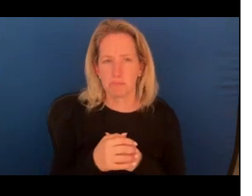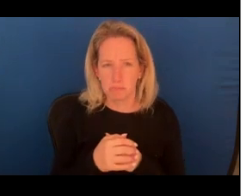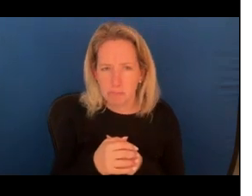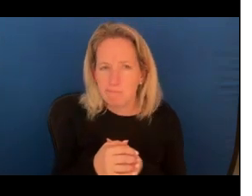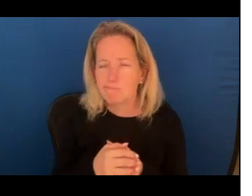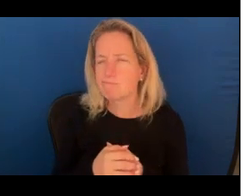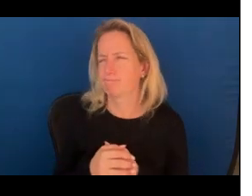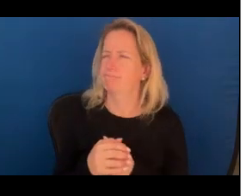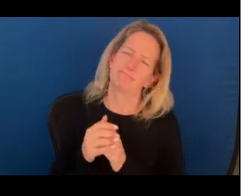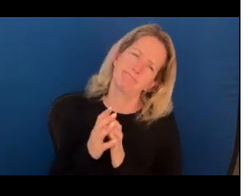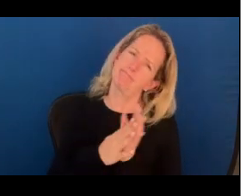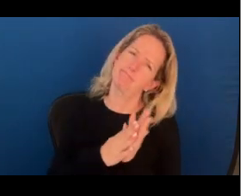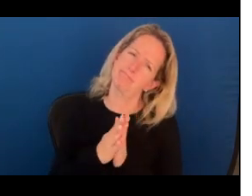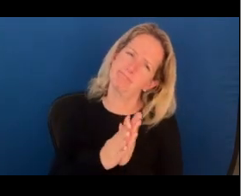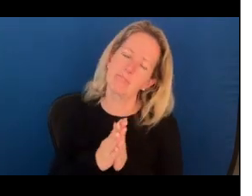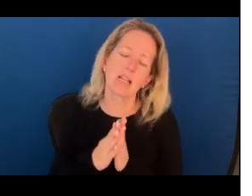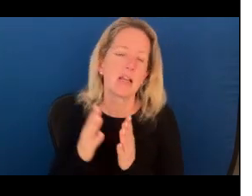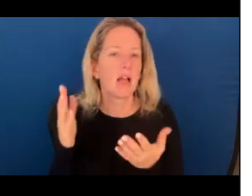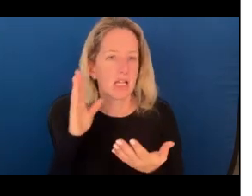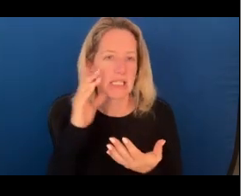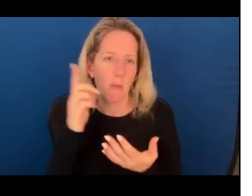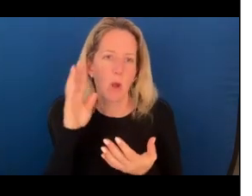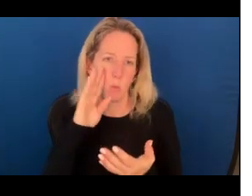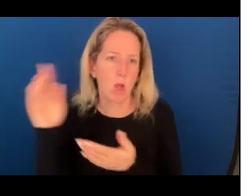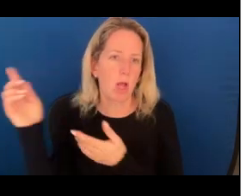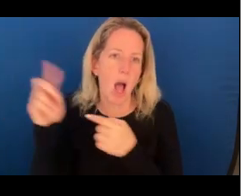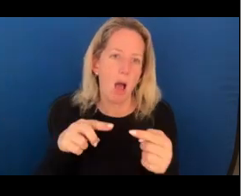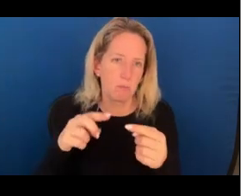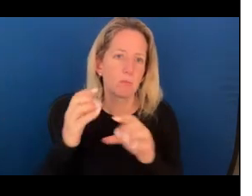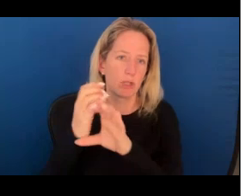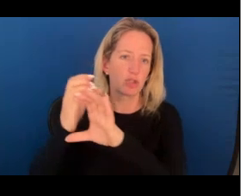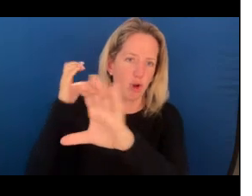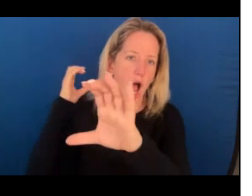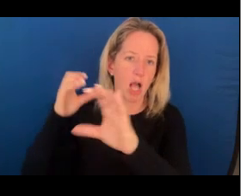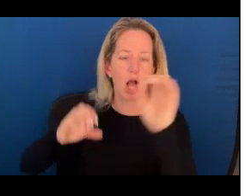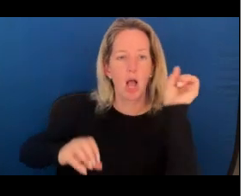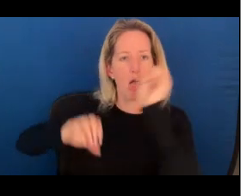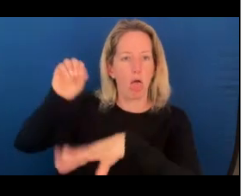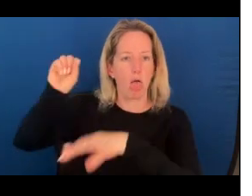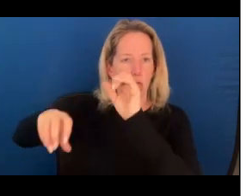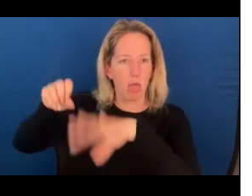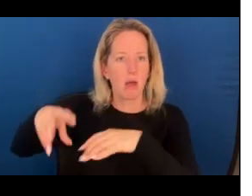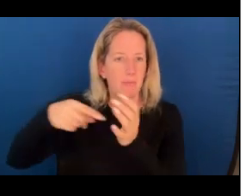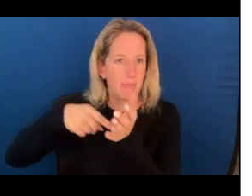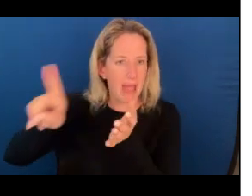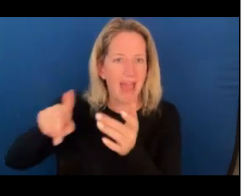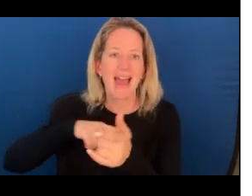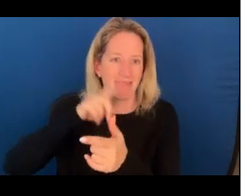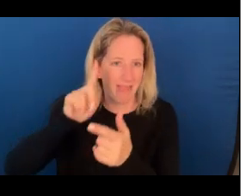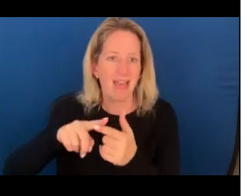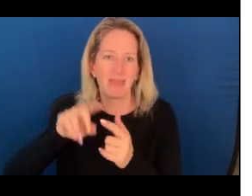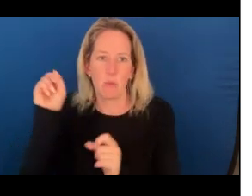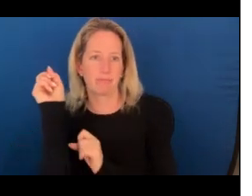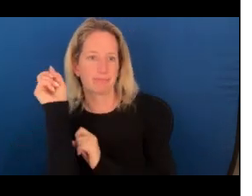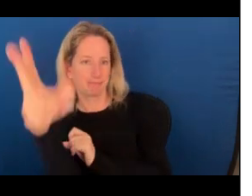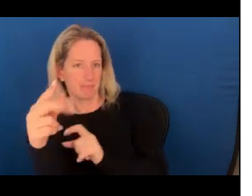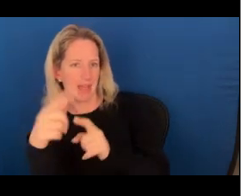unscrupulous vendor that's going to come with a truck and just dump it on the side of the road or by the beach. So there's a black market for it.